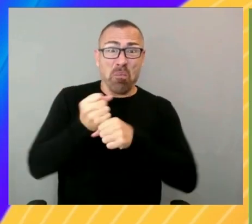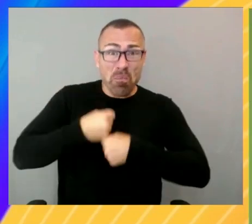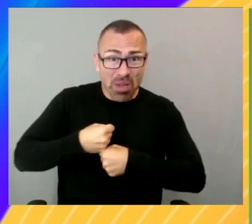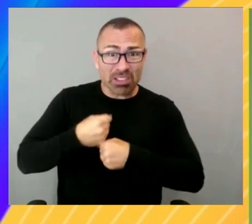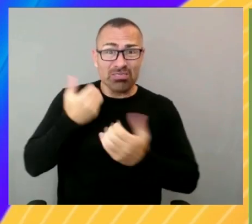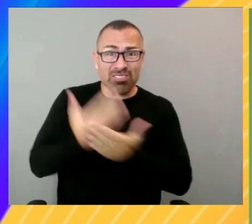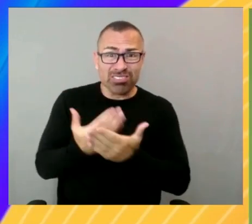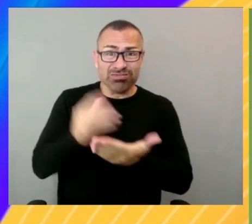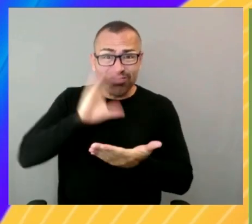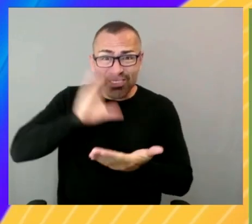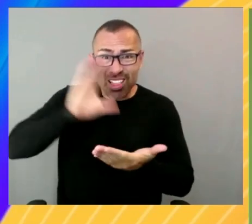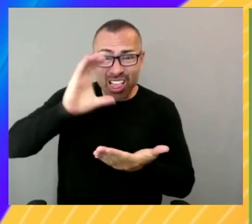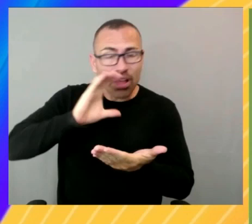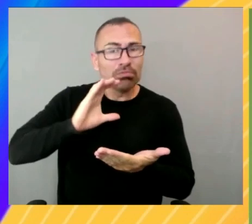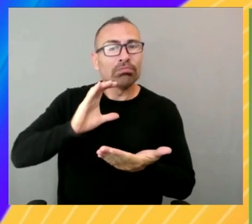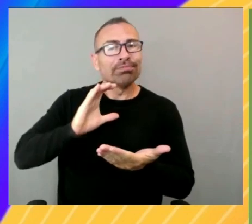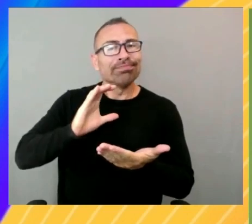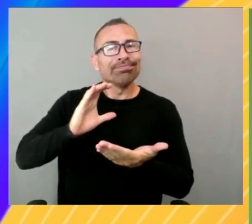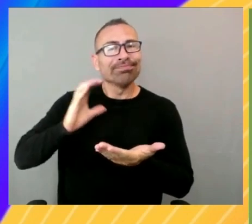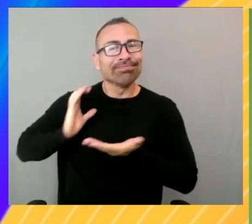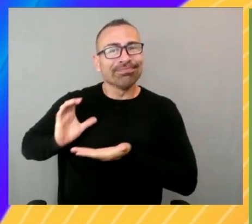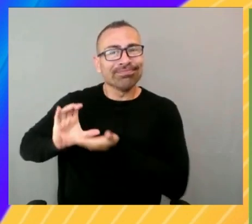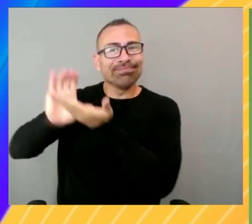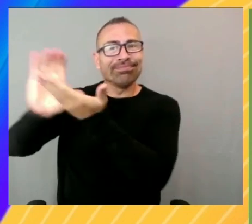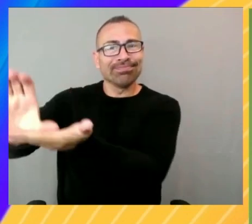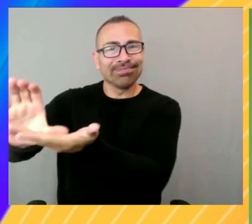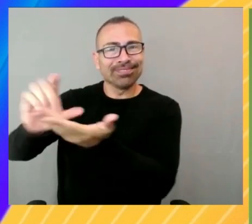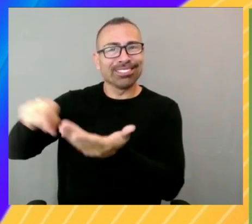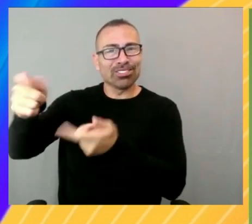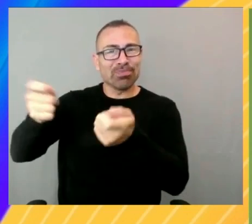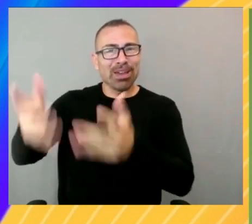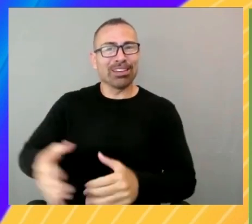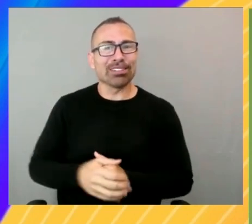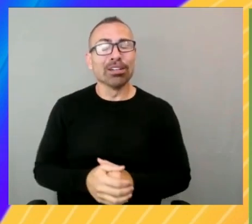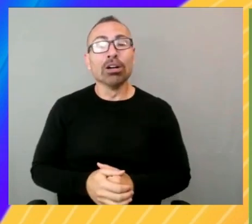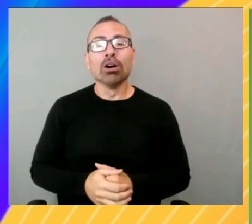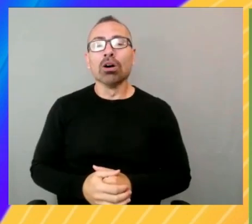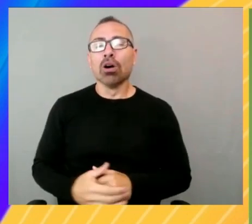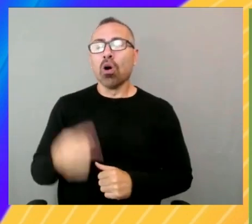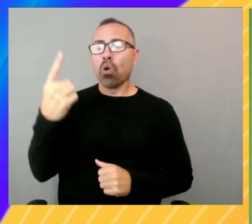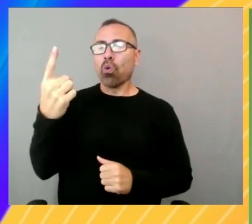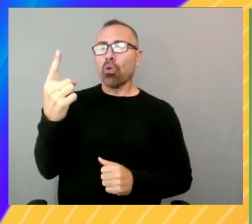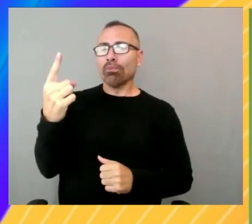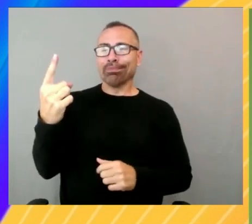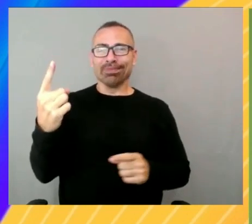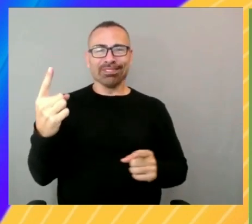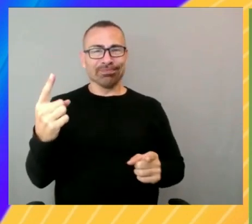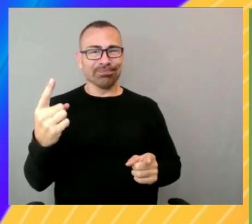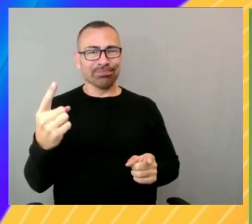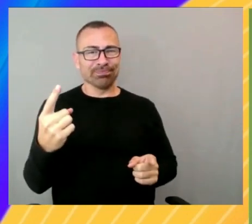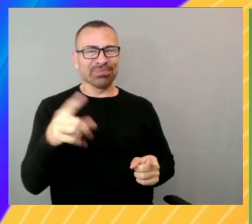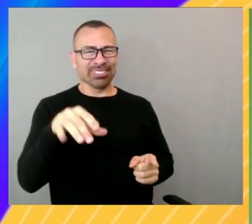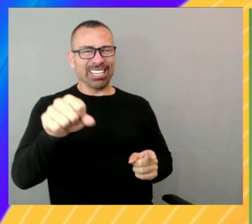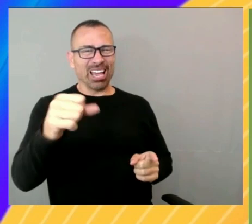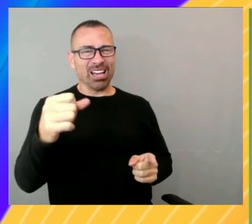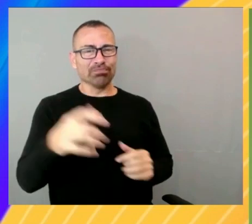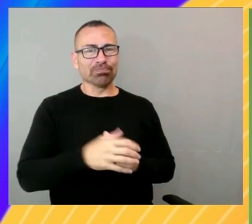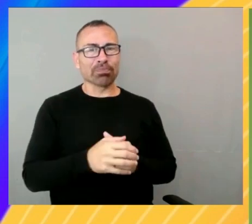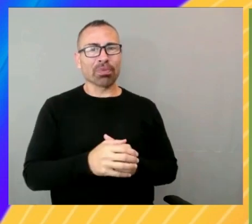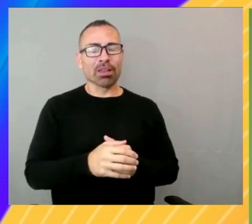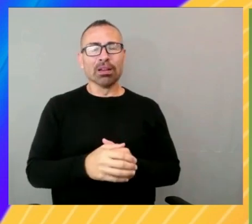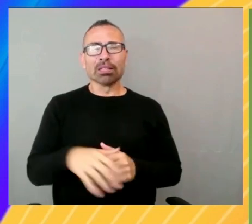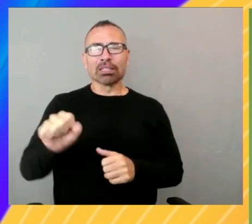Manager, for instance. Yeah, I mean, that's really building around that whole cloud operations piece. It's a really big conversation. So to your